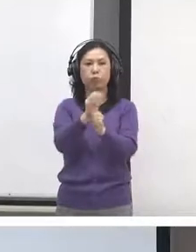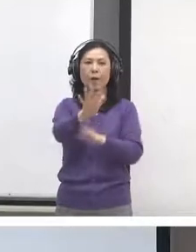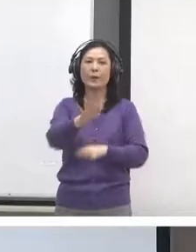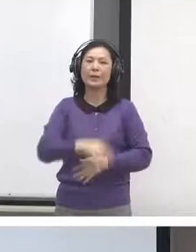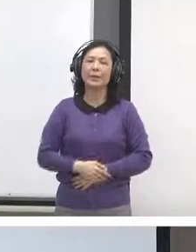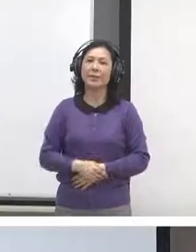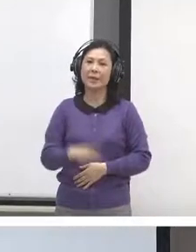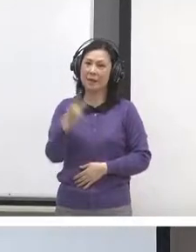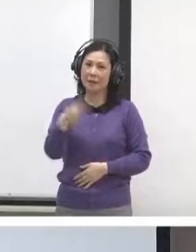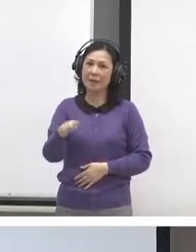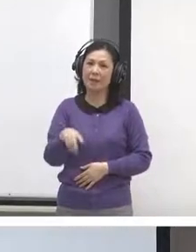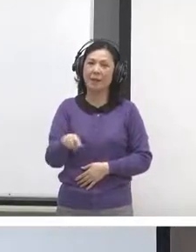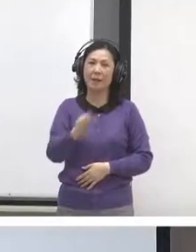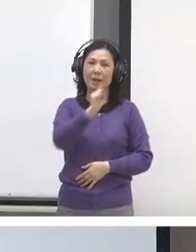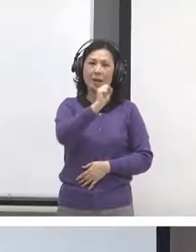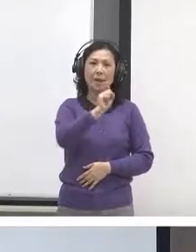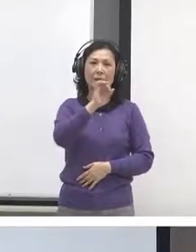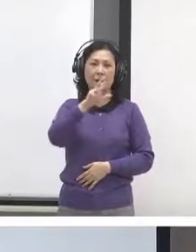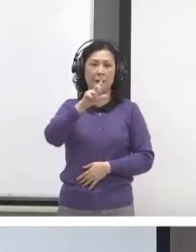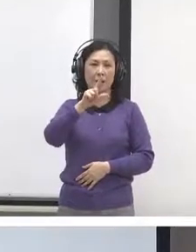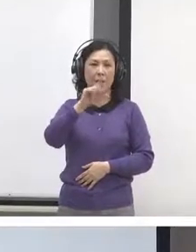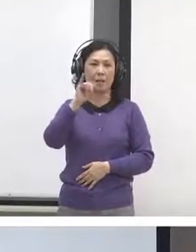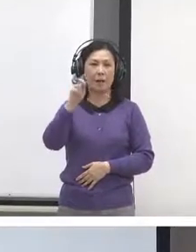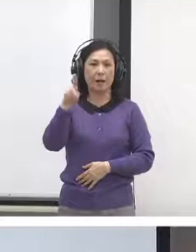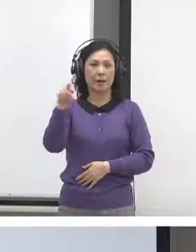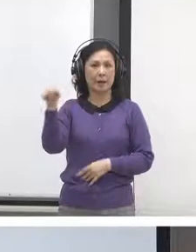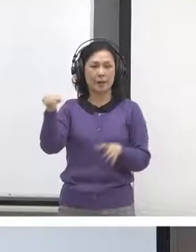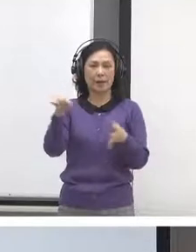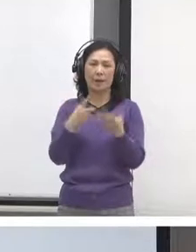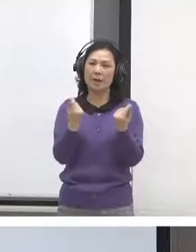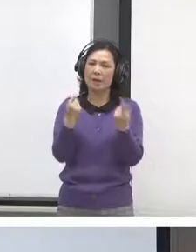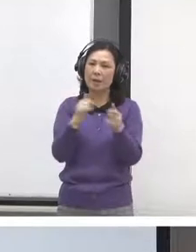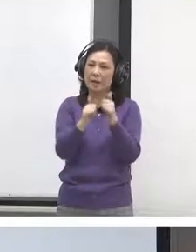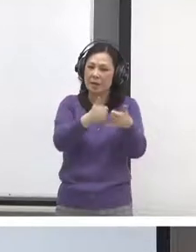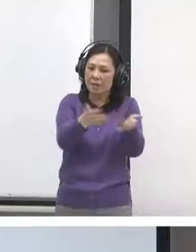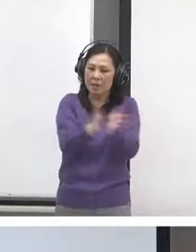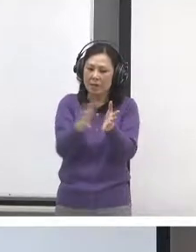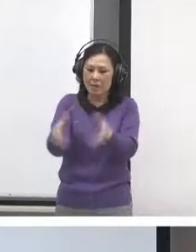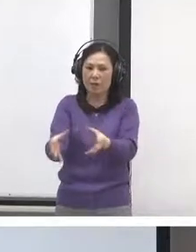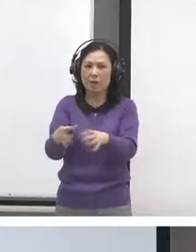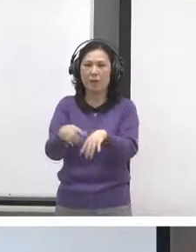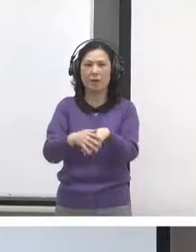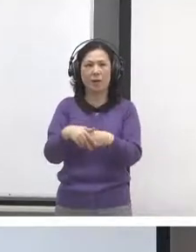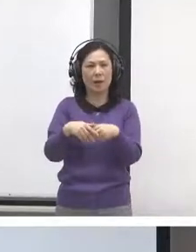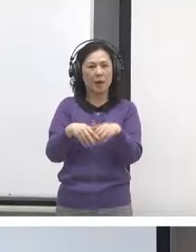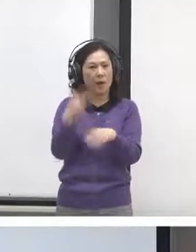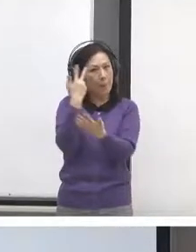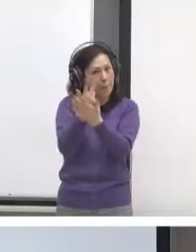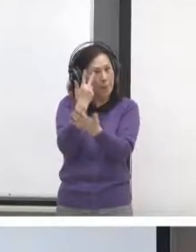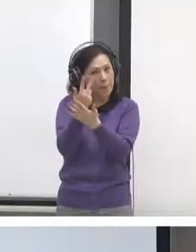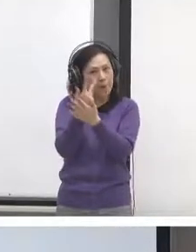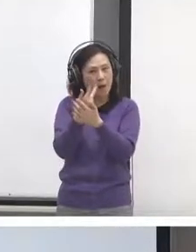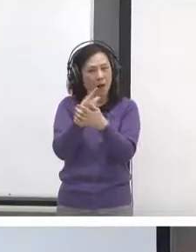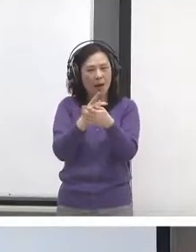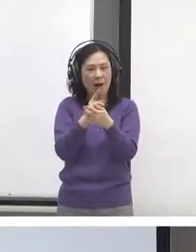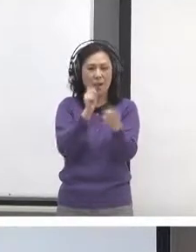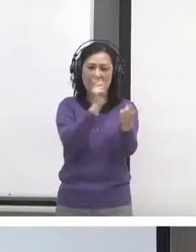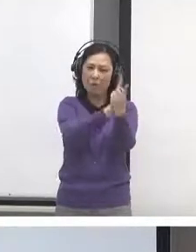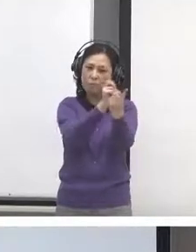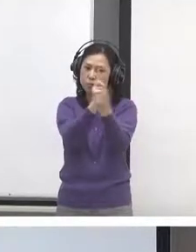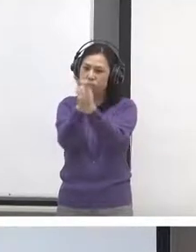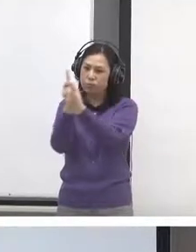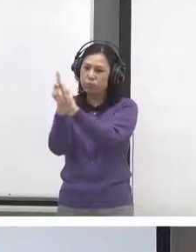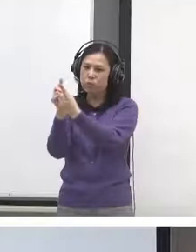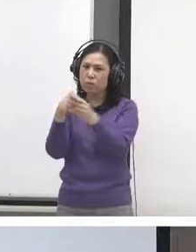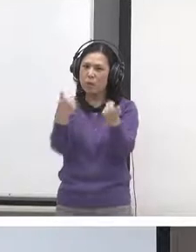promoted through the Law and Design Collab open shared Slack space. So anyone can join the Civic Tech Toronto Slack community, but